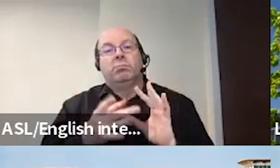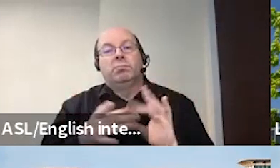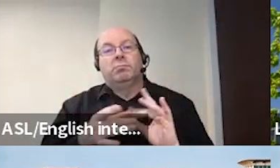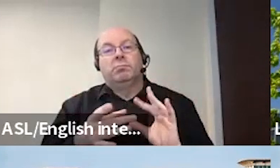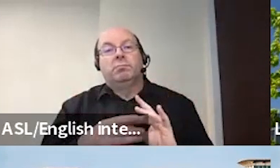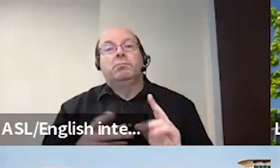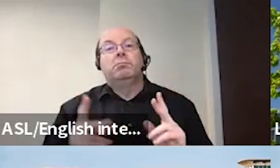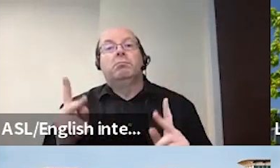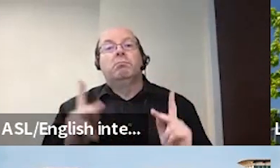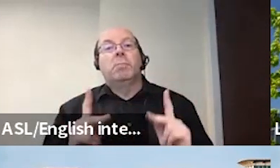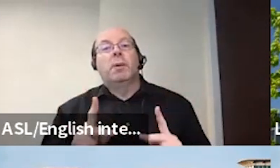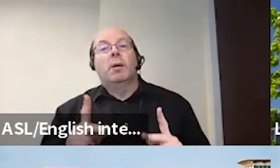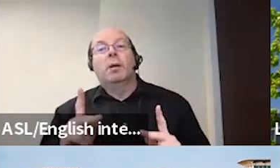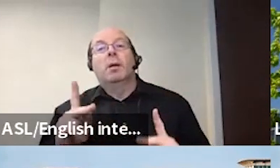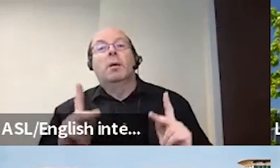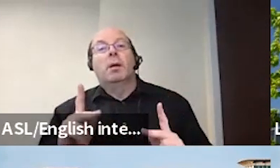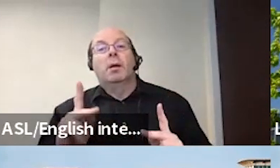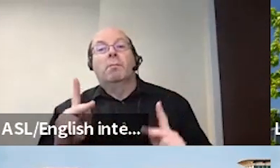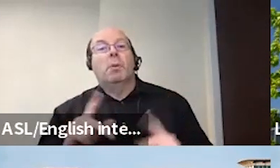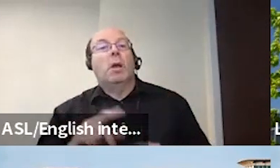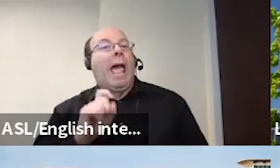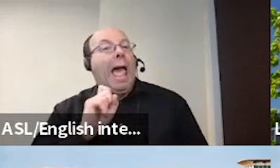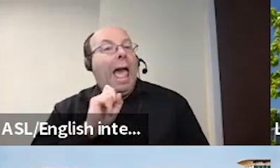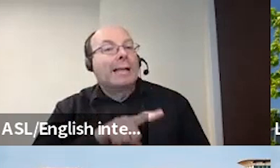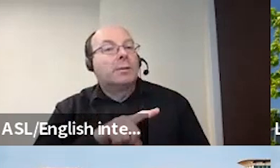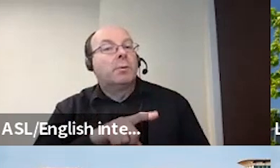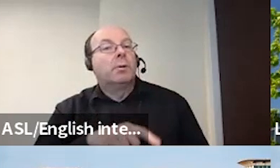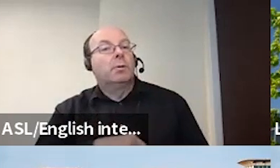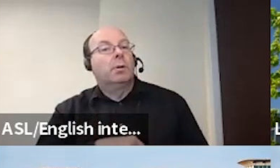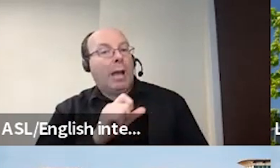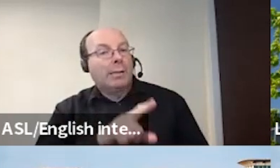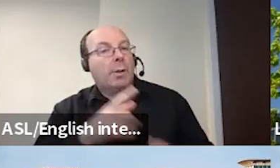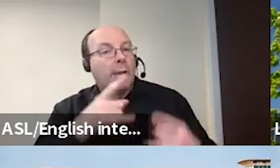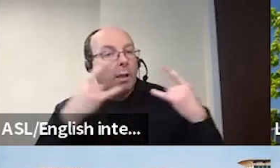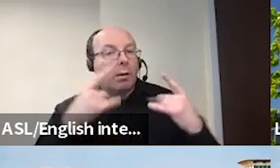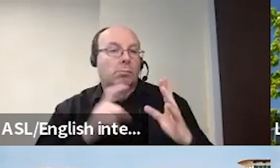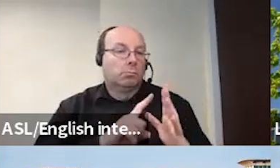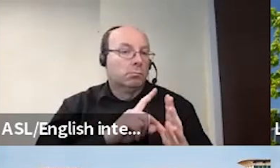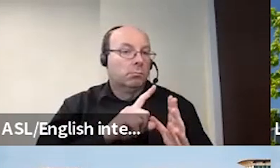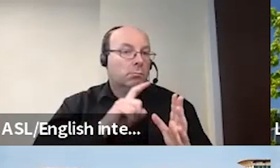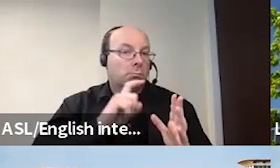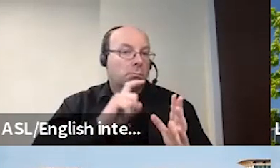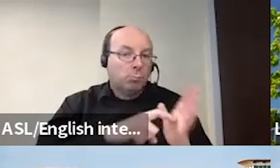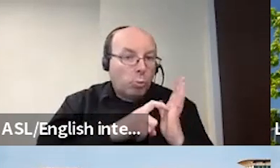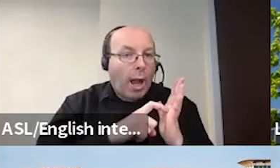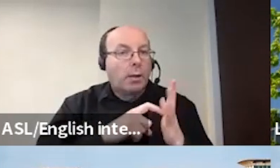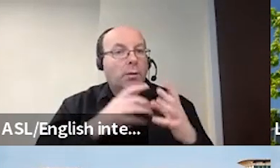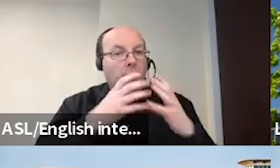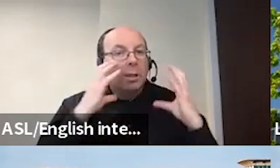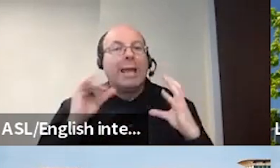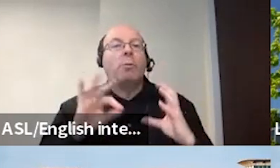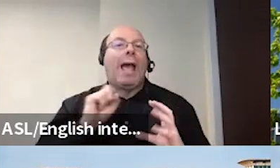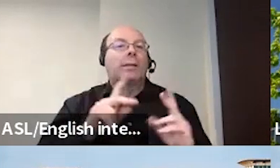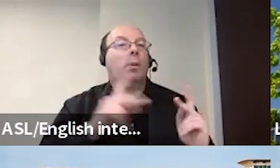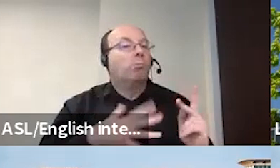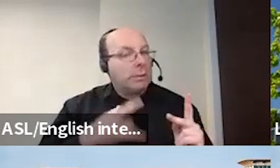asking people to wear a mask, but without telling them it has to be an N95 or it has to be a surgical mask, but just the act of asking